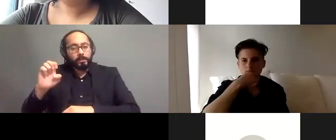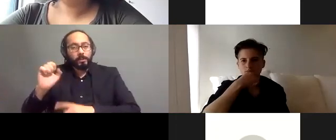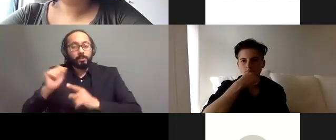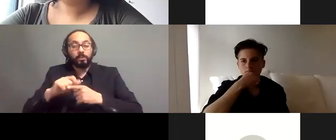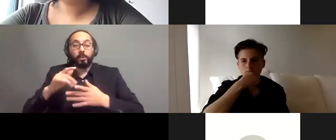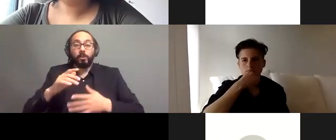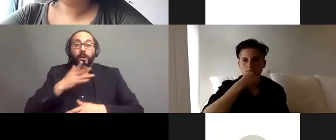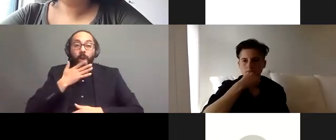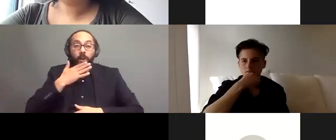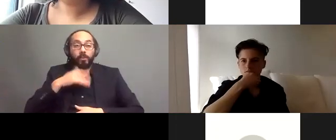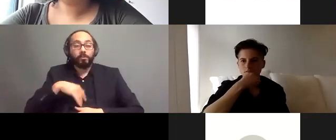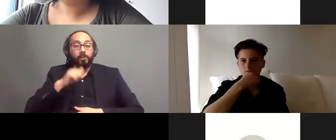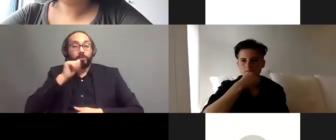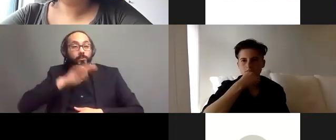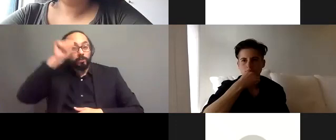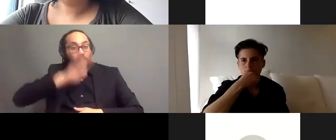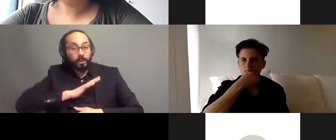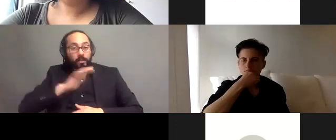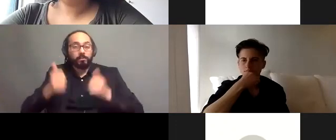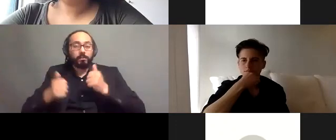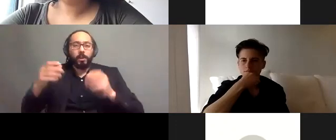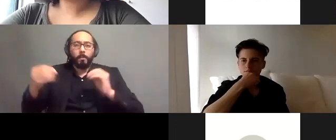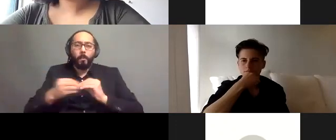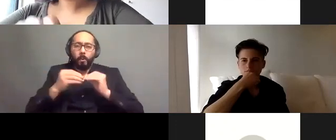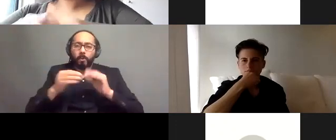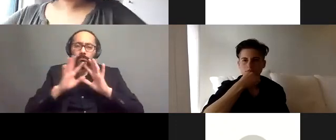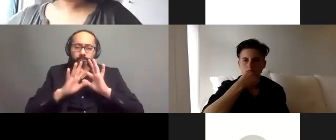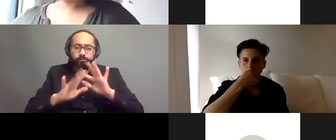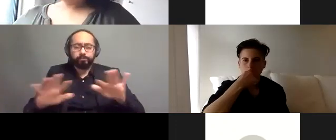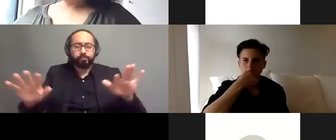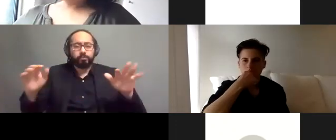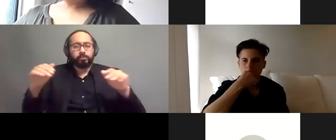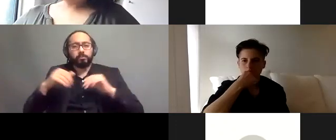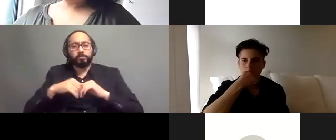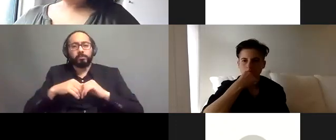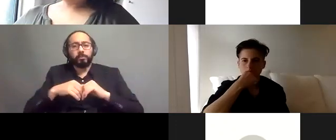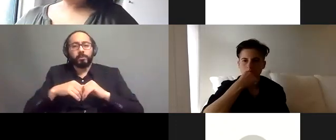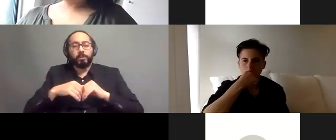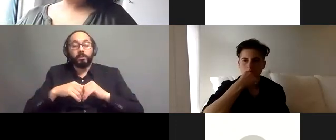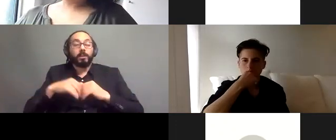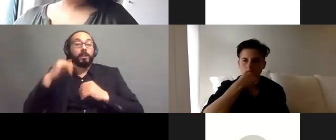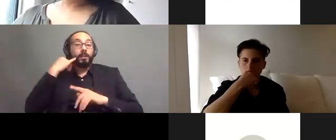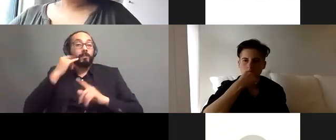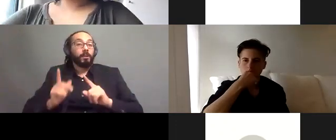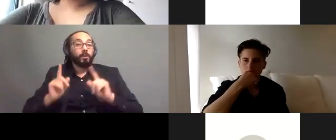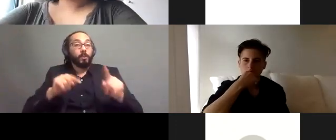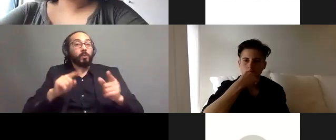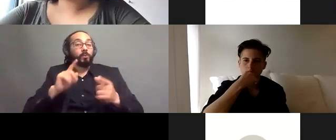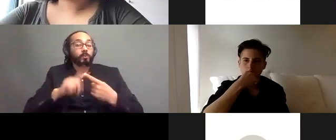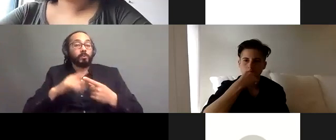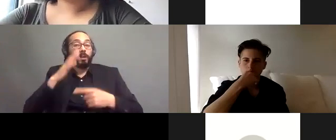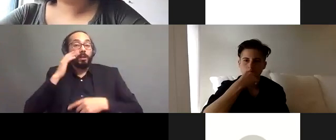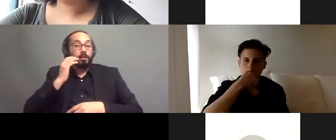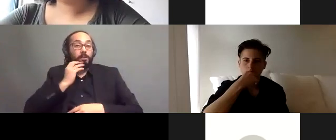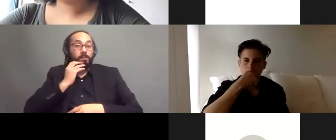every, you know, in every aspect. So that like, if I go to a hospital and if there are like more